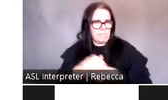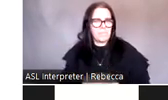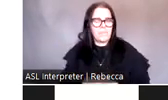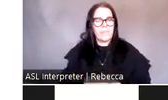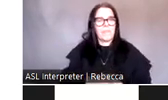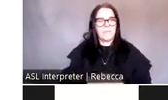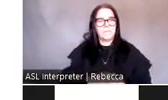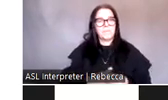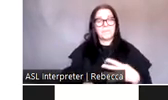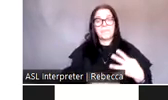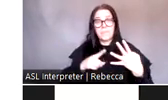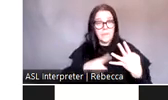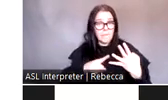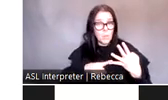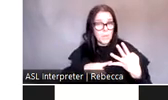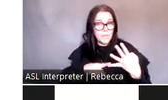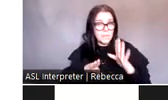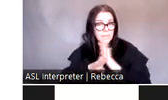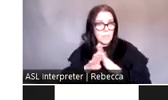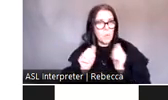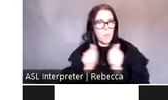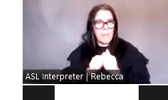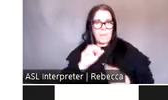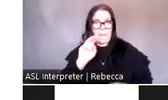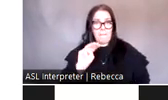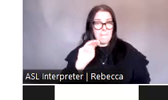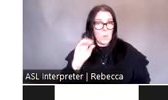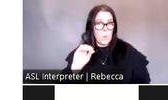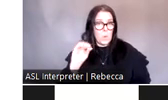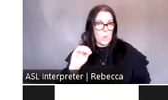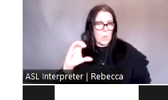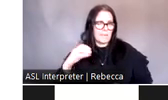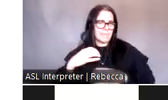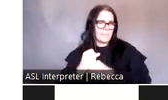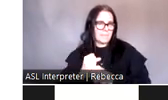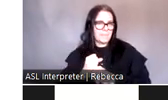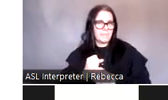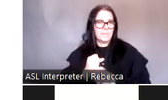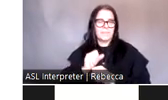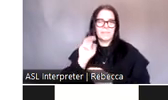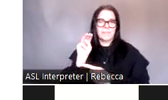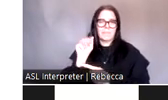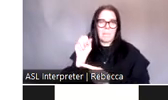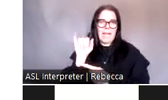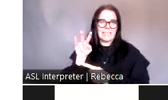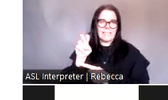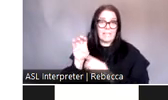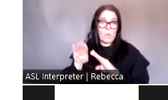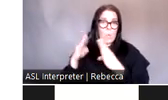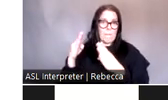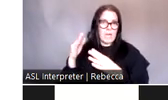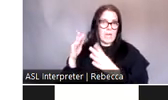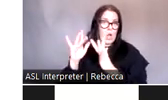And then a fourth area of development is with the MOOCs, as they're called, the massive open online courses. And many of